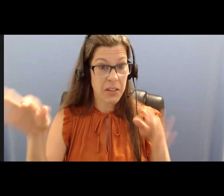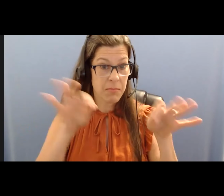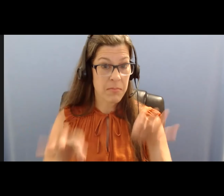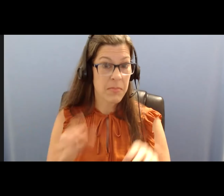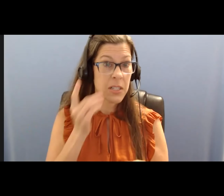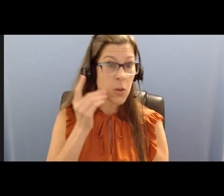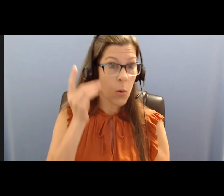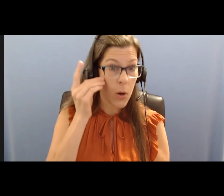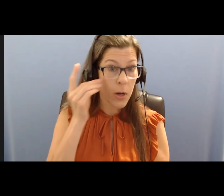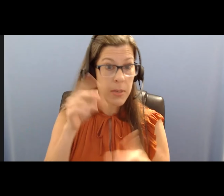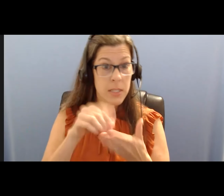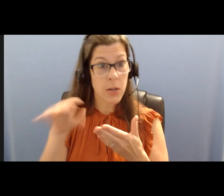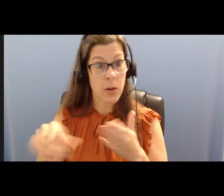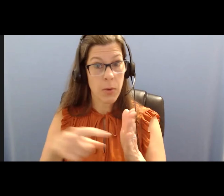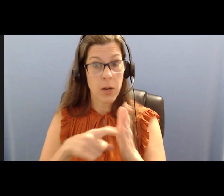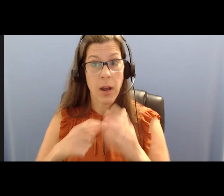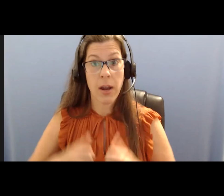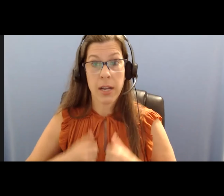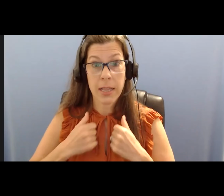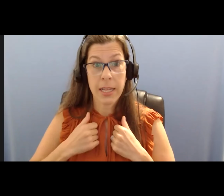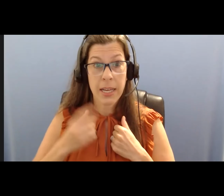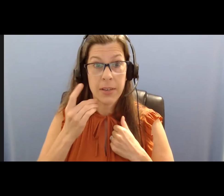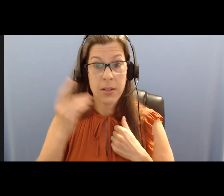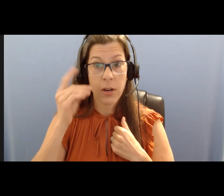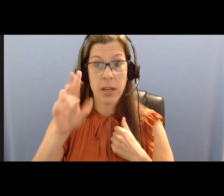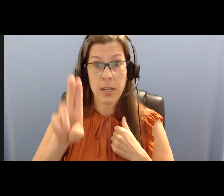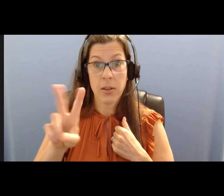dorms? Do students have to live in dorms at UVU?